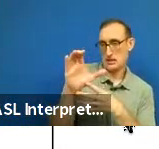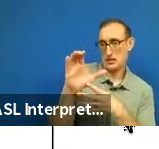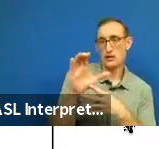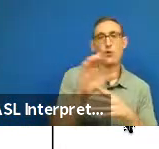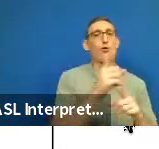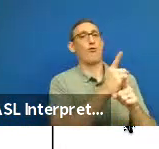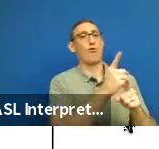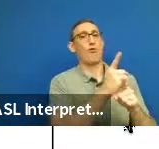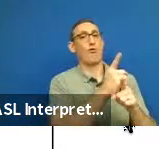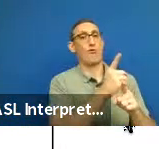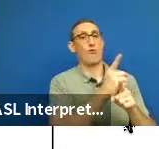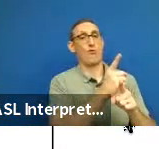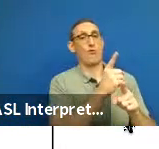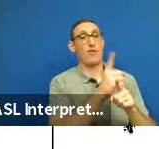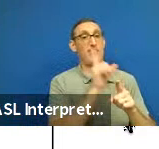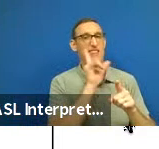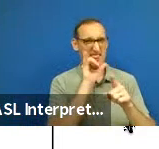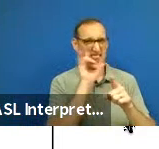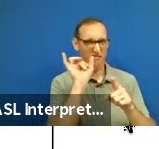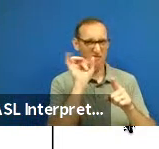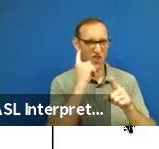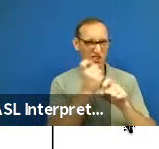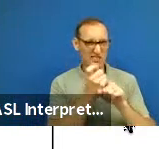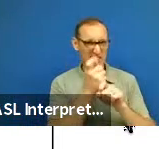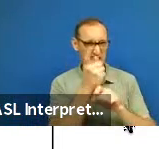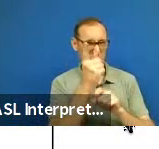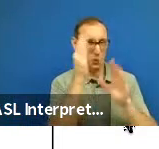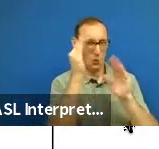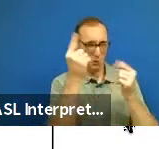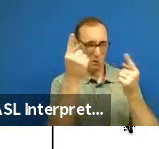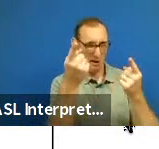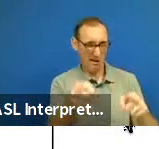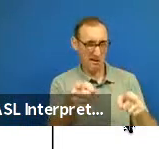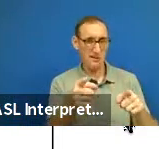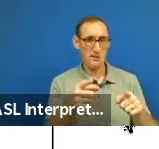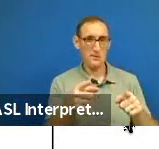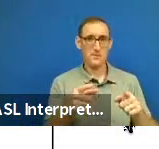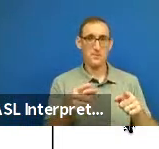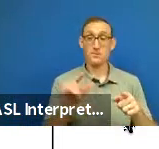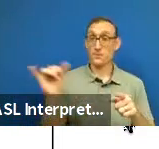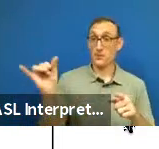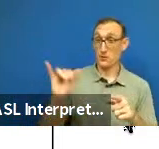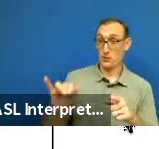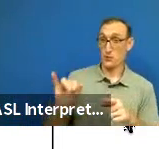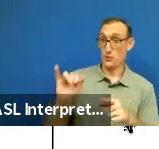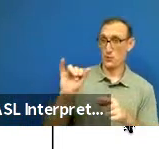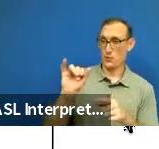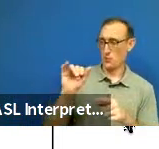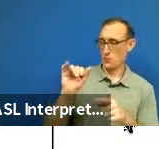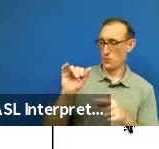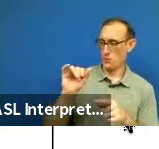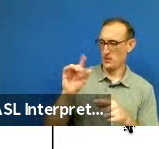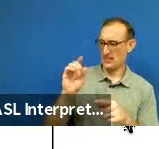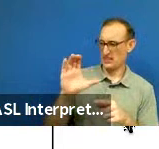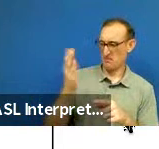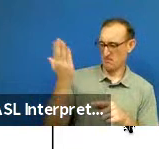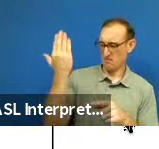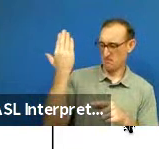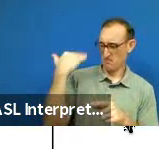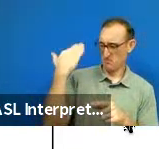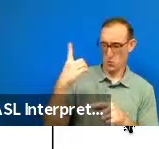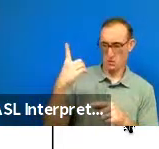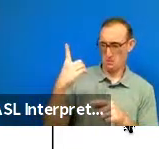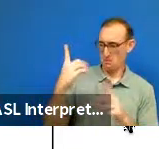so hopefully we will. I don't know. Also, we didn't have but one meeting in December because of